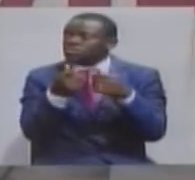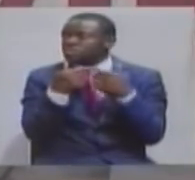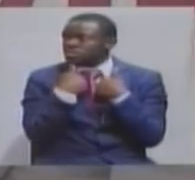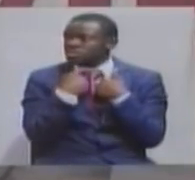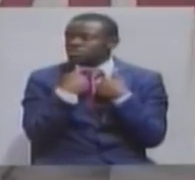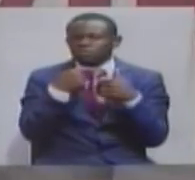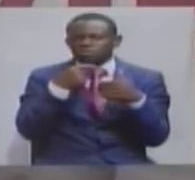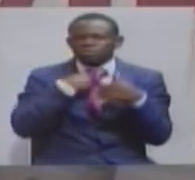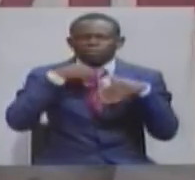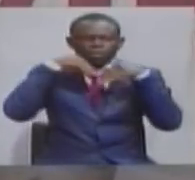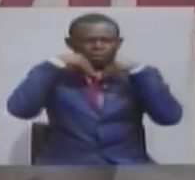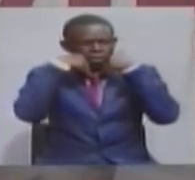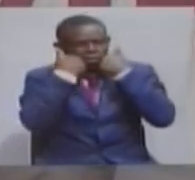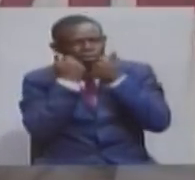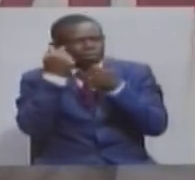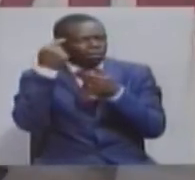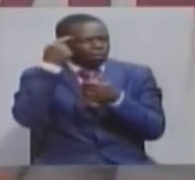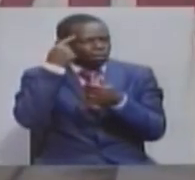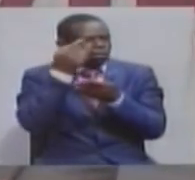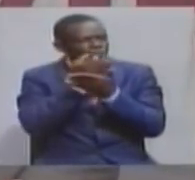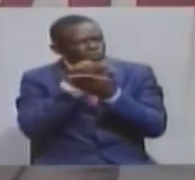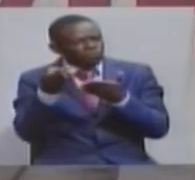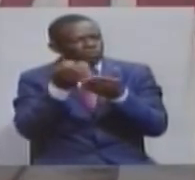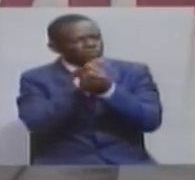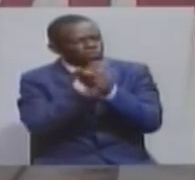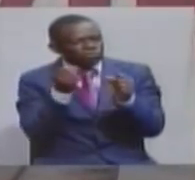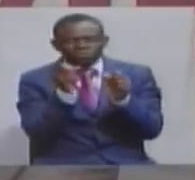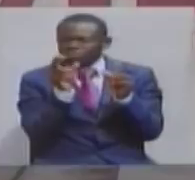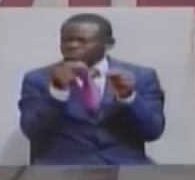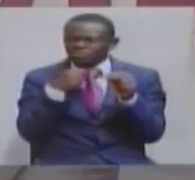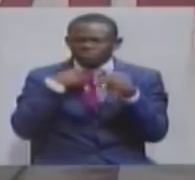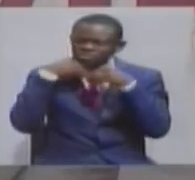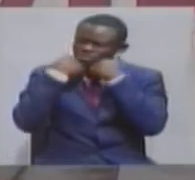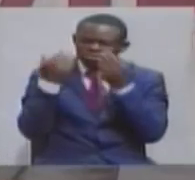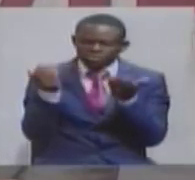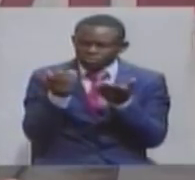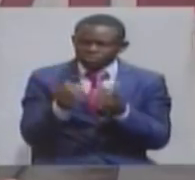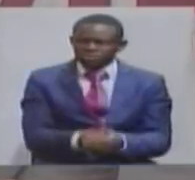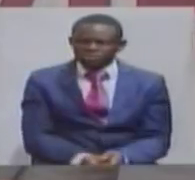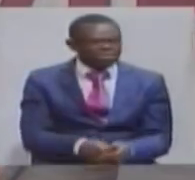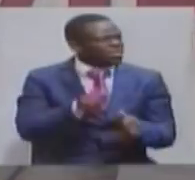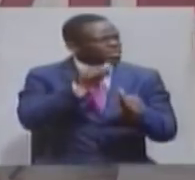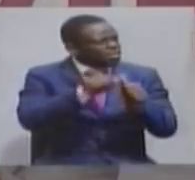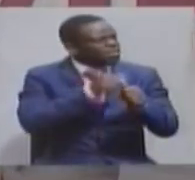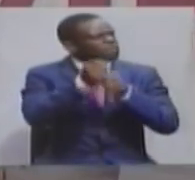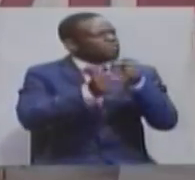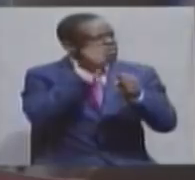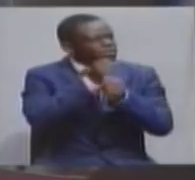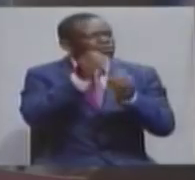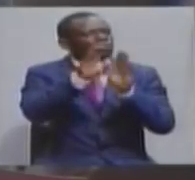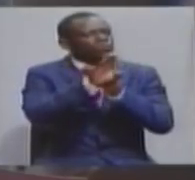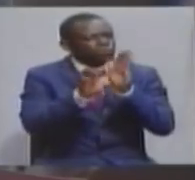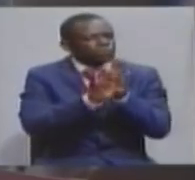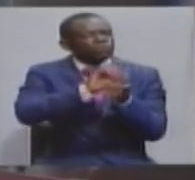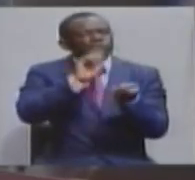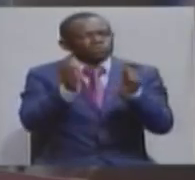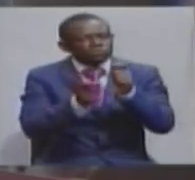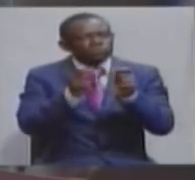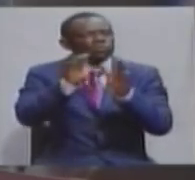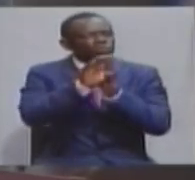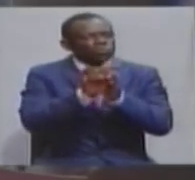all that we are going through this process. That every year we speak about the Constitution, that every year we speak about